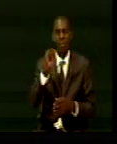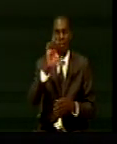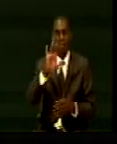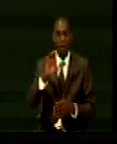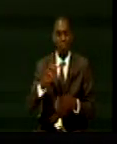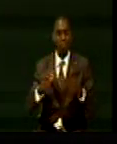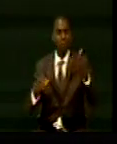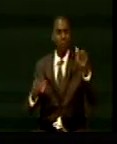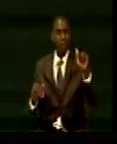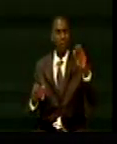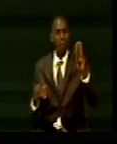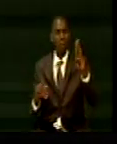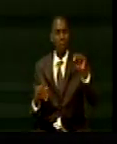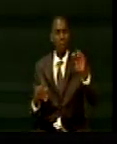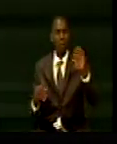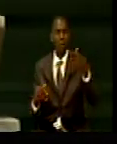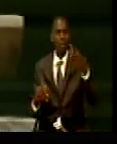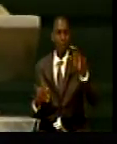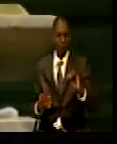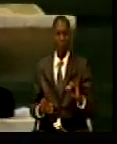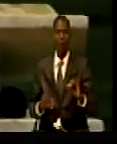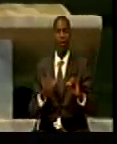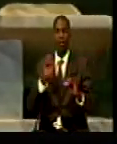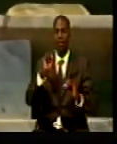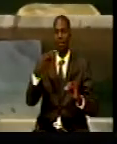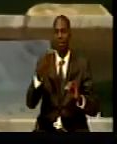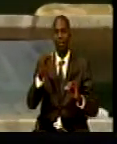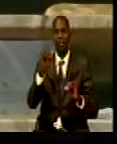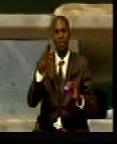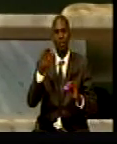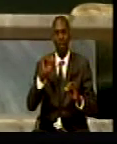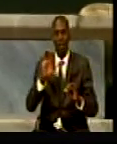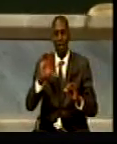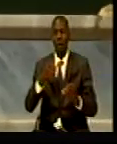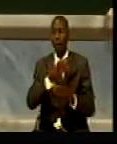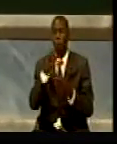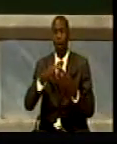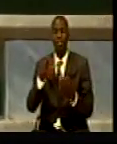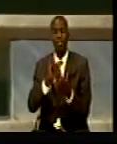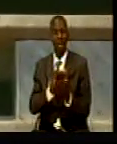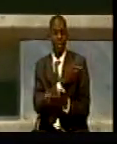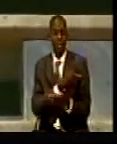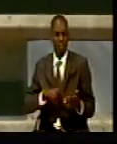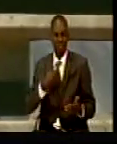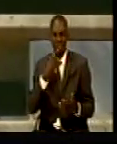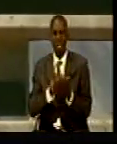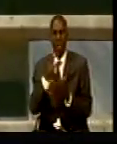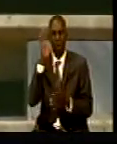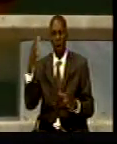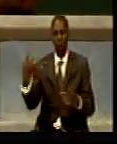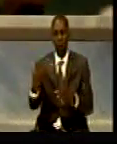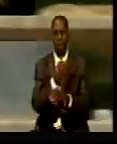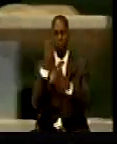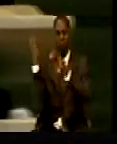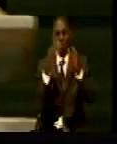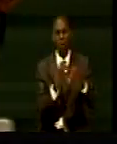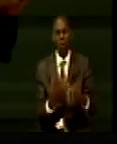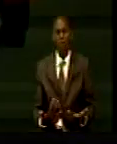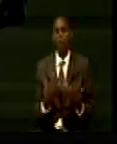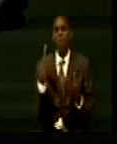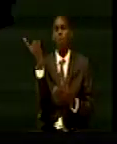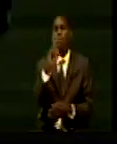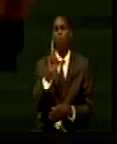if I decide to cast you into the furnace of fire, where is the God that will deliver you? Some